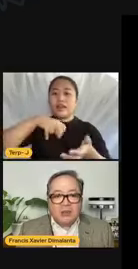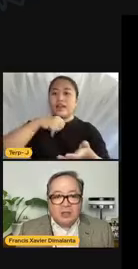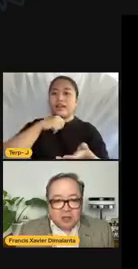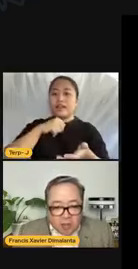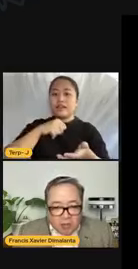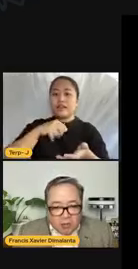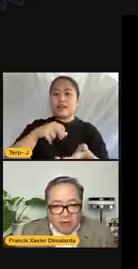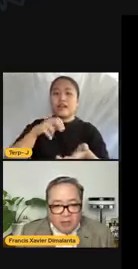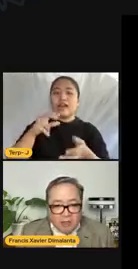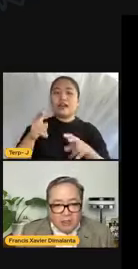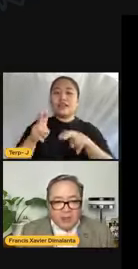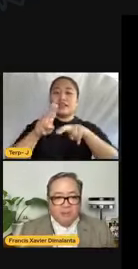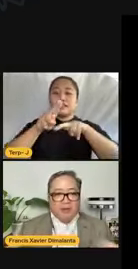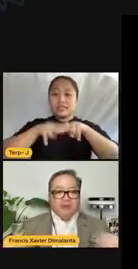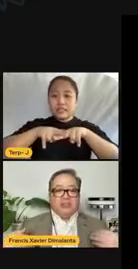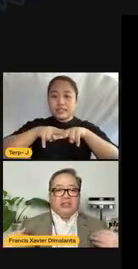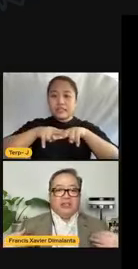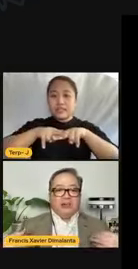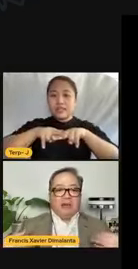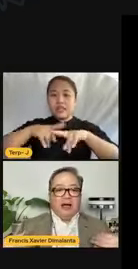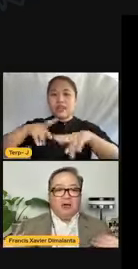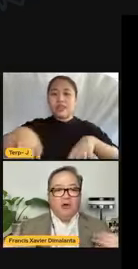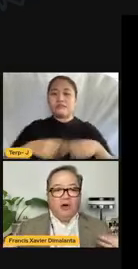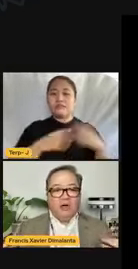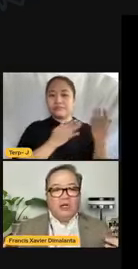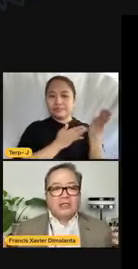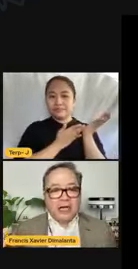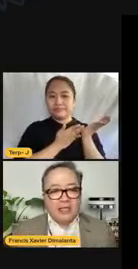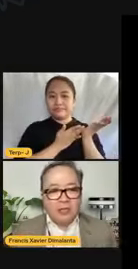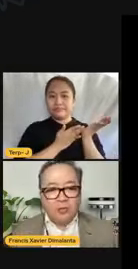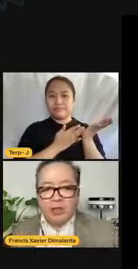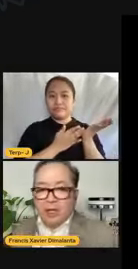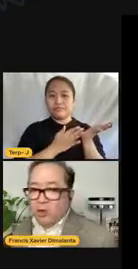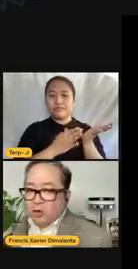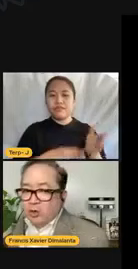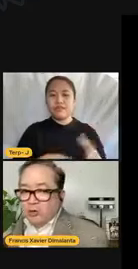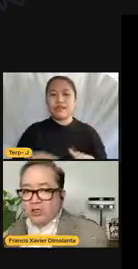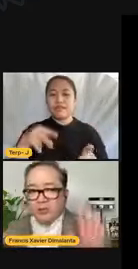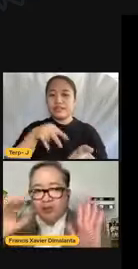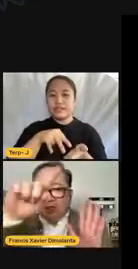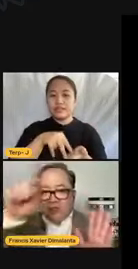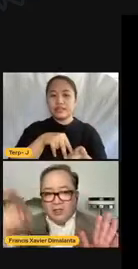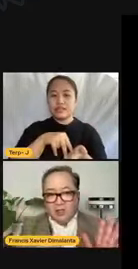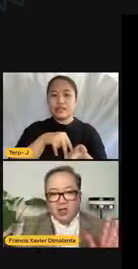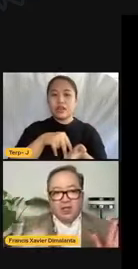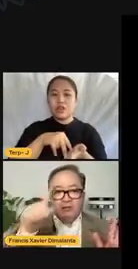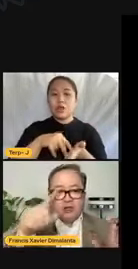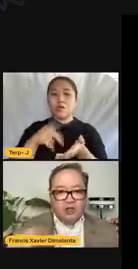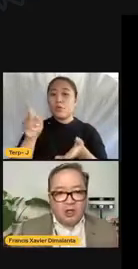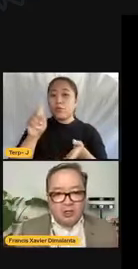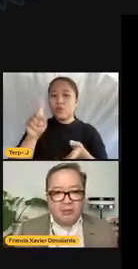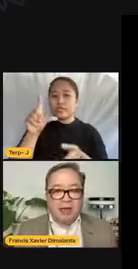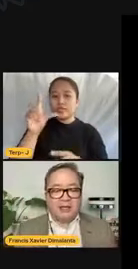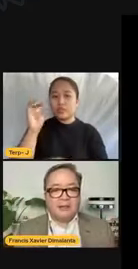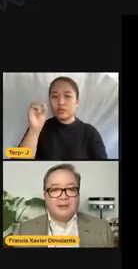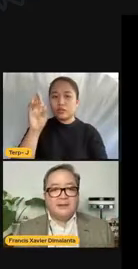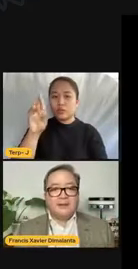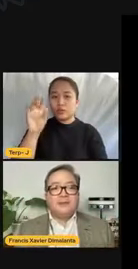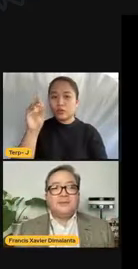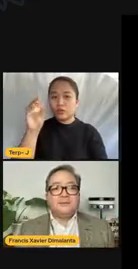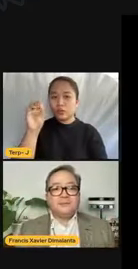sit with their trunk rounded and pelvis tilted back, or standing with a lordosis, where there's a curvature at the